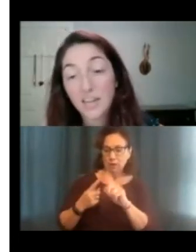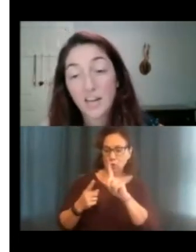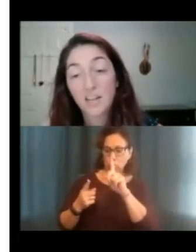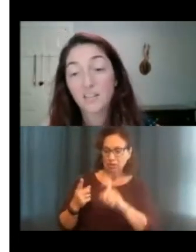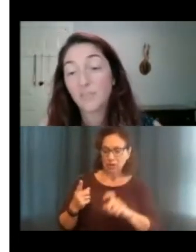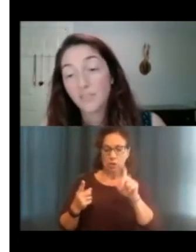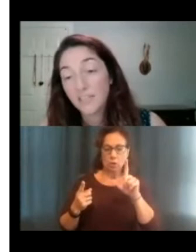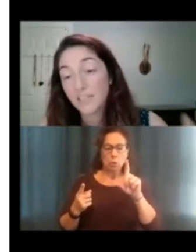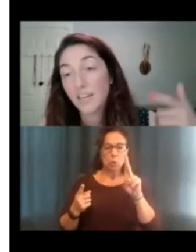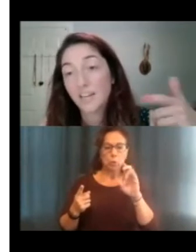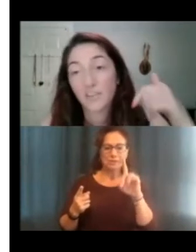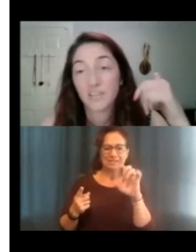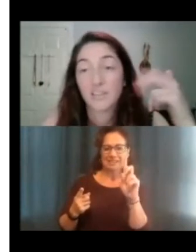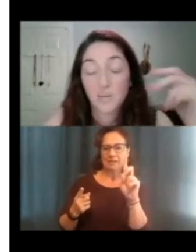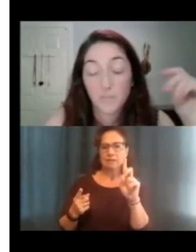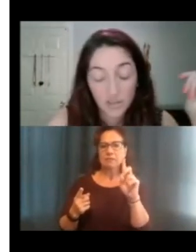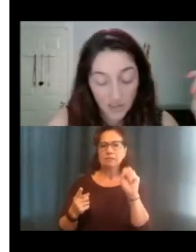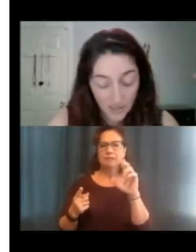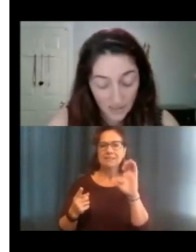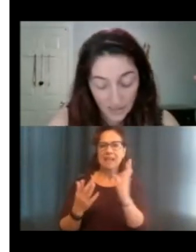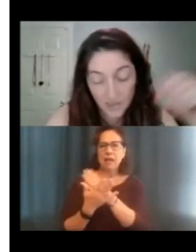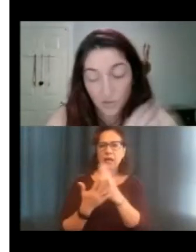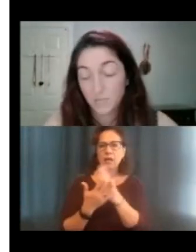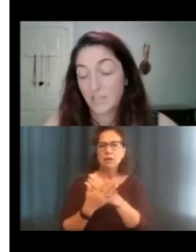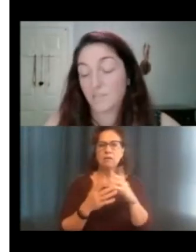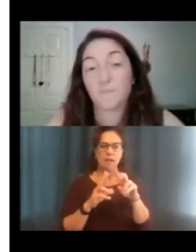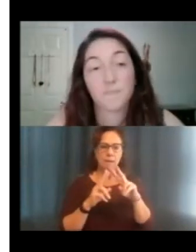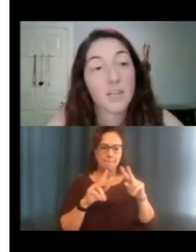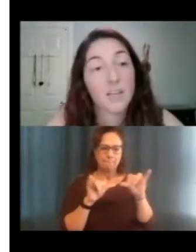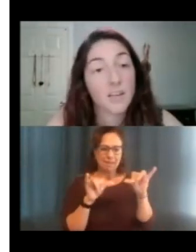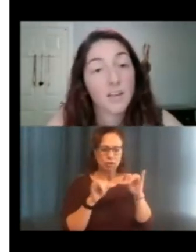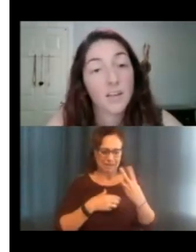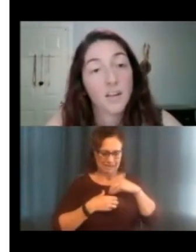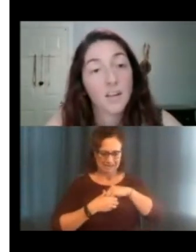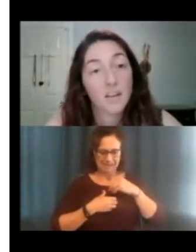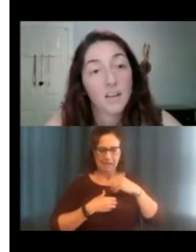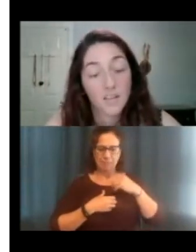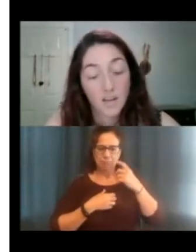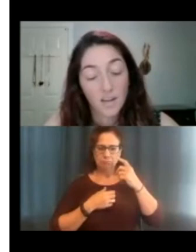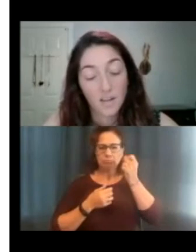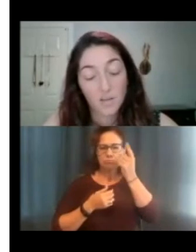measures levels of insight and cognition and emotion in dreams.